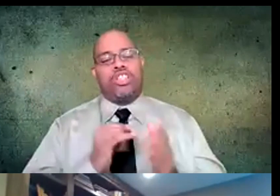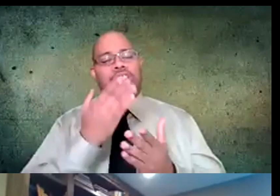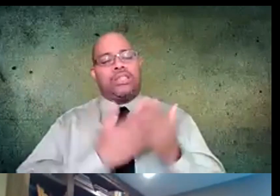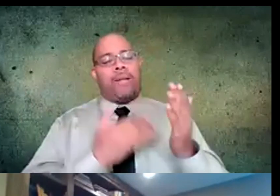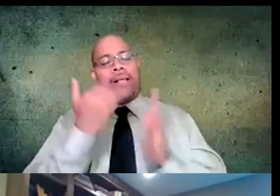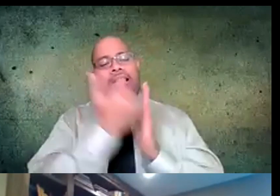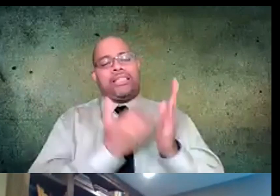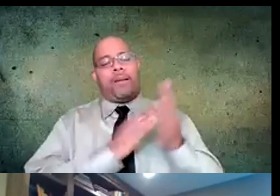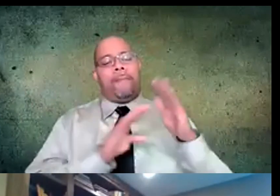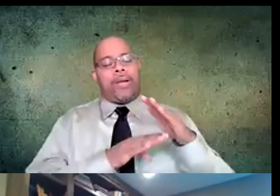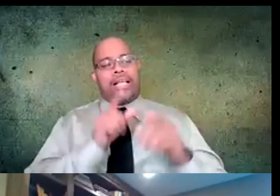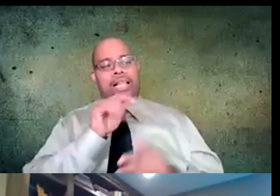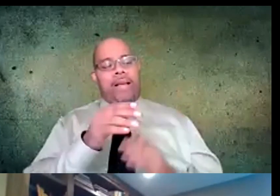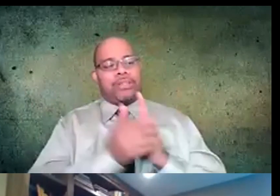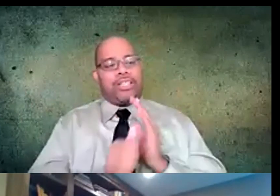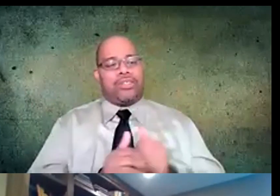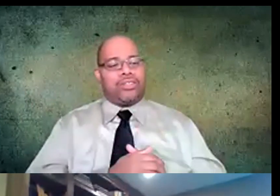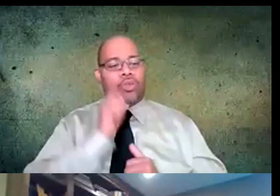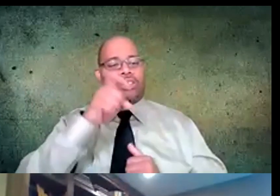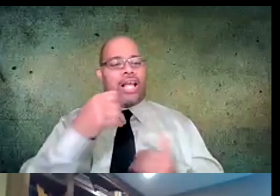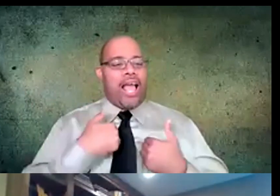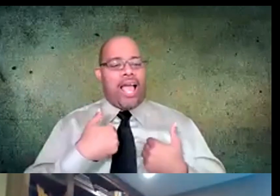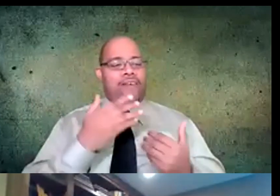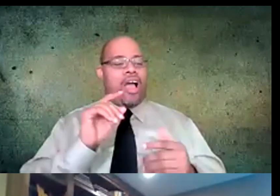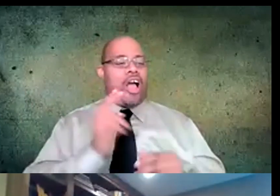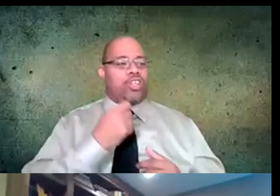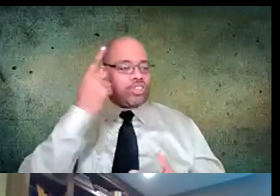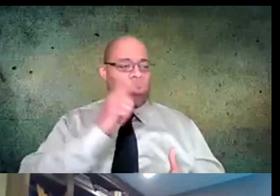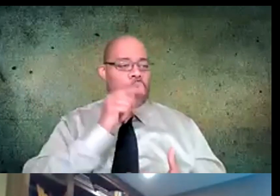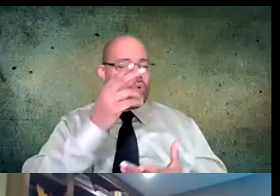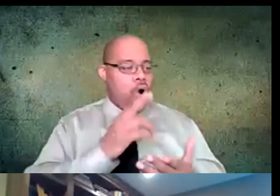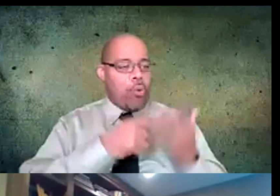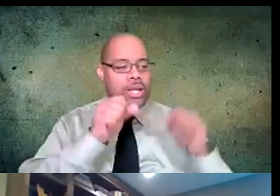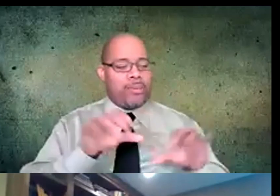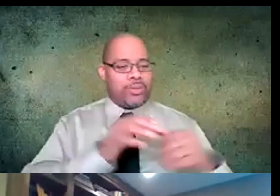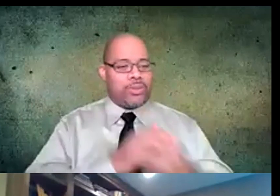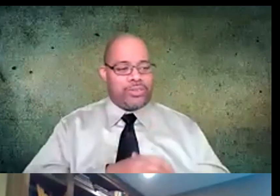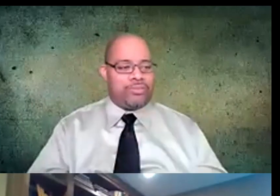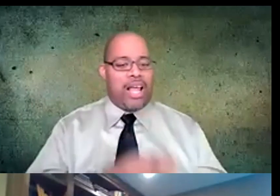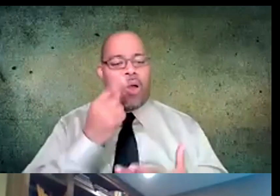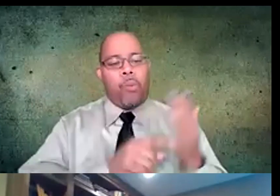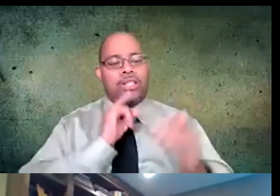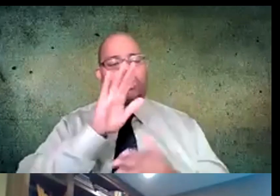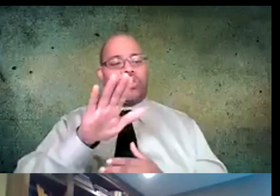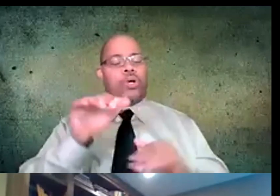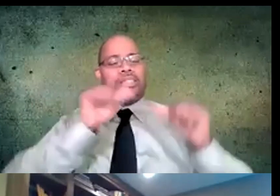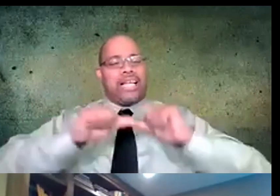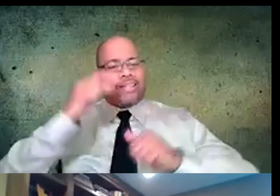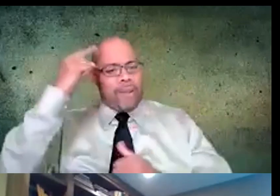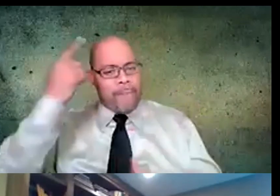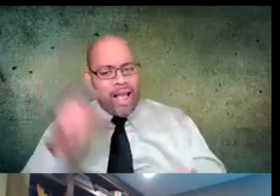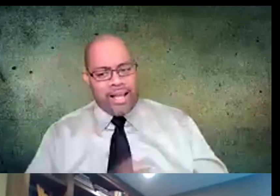some basic lab skills don't necessarily help us understand who you are, what you're capable of doing, and what is your scientific mind.